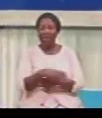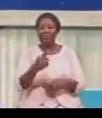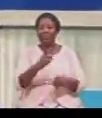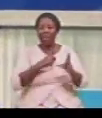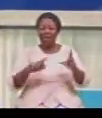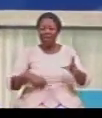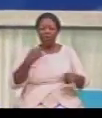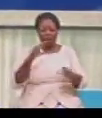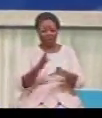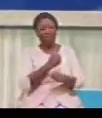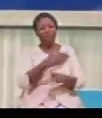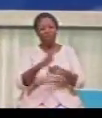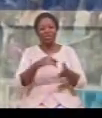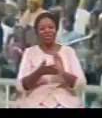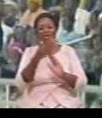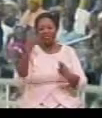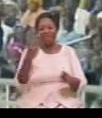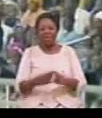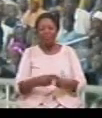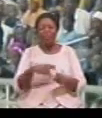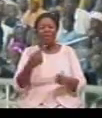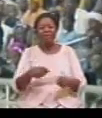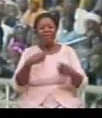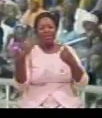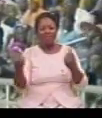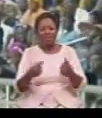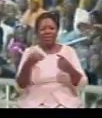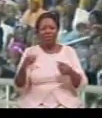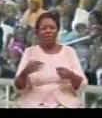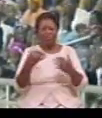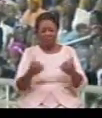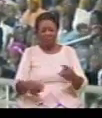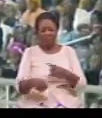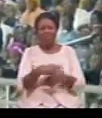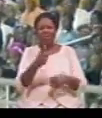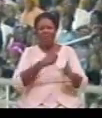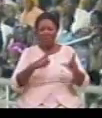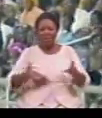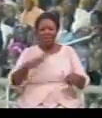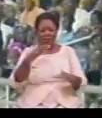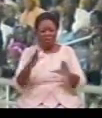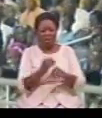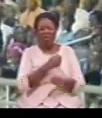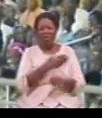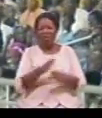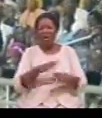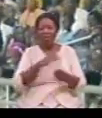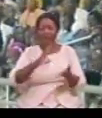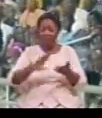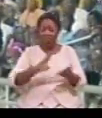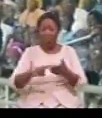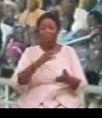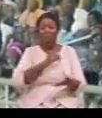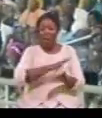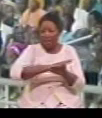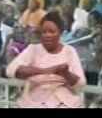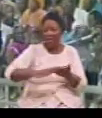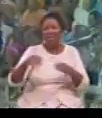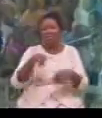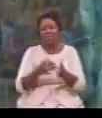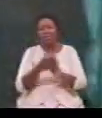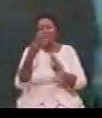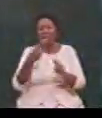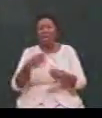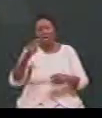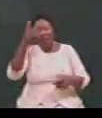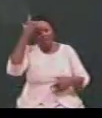Lord will take away. The sin of today, the Lord will forgive and pardon. The